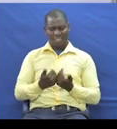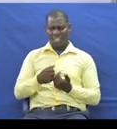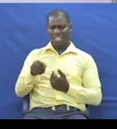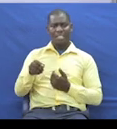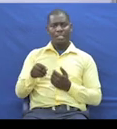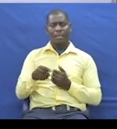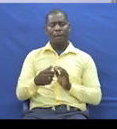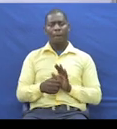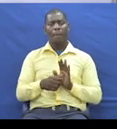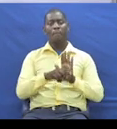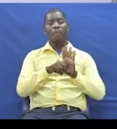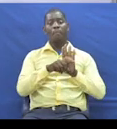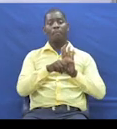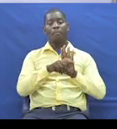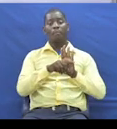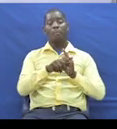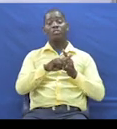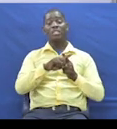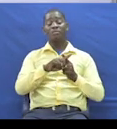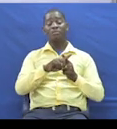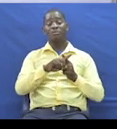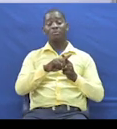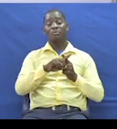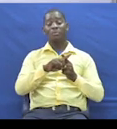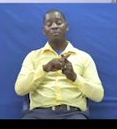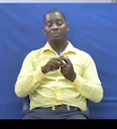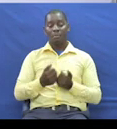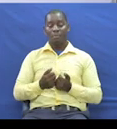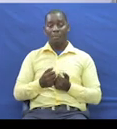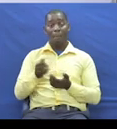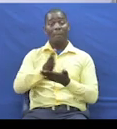positive particle. It is a positive particle.